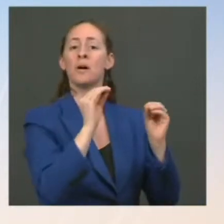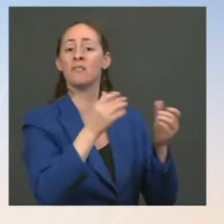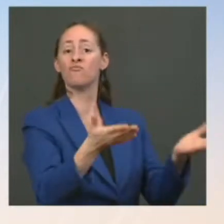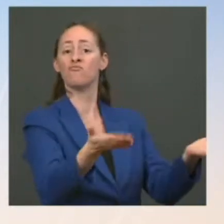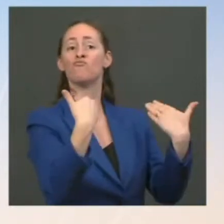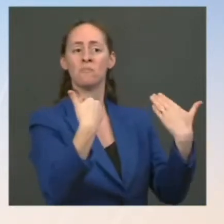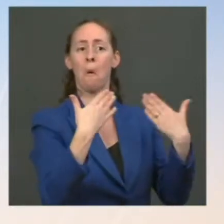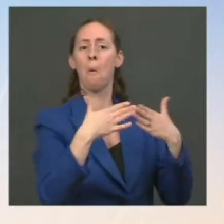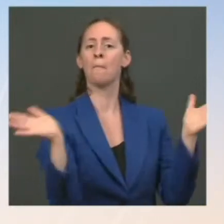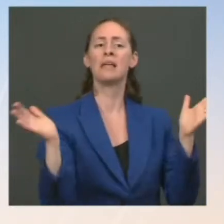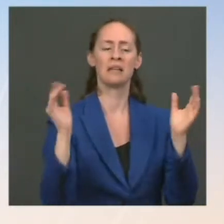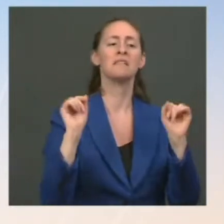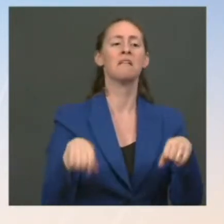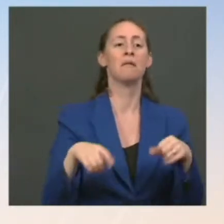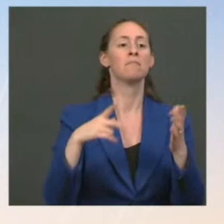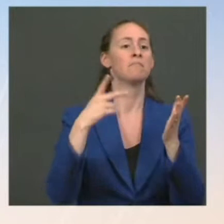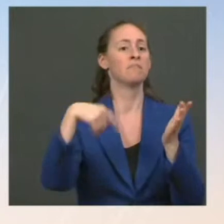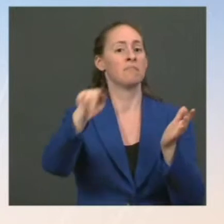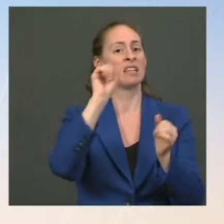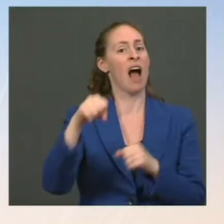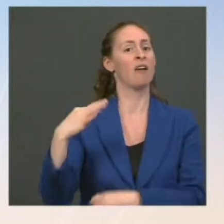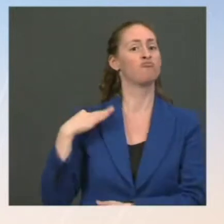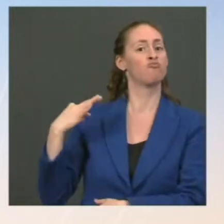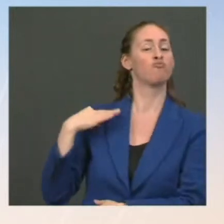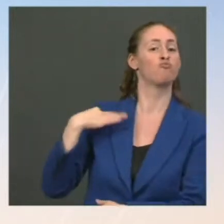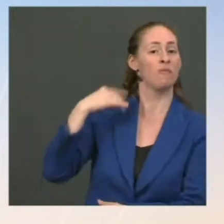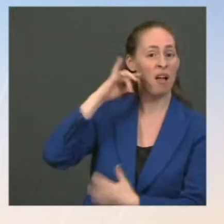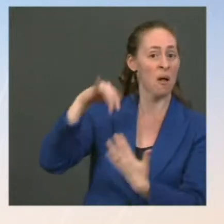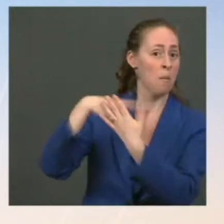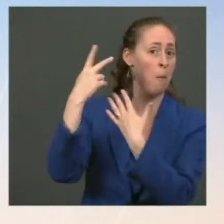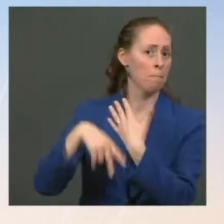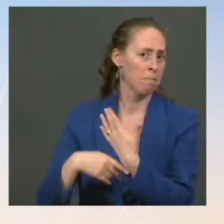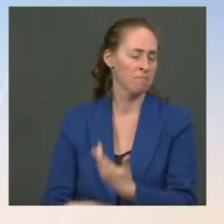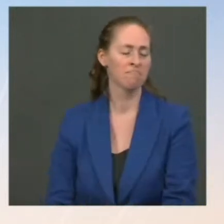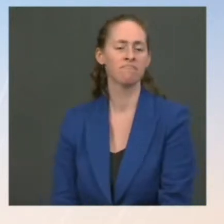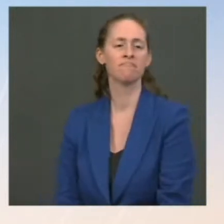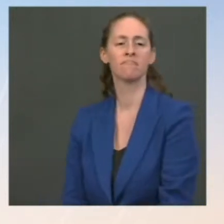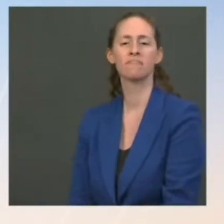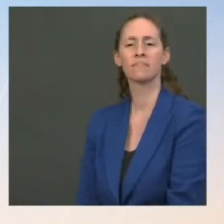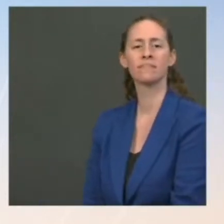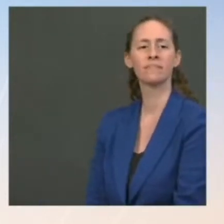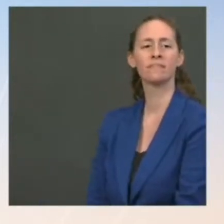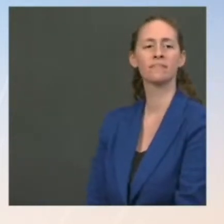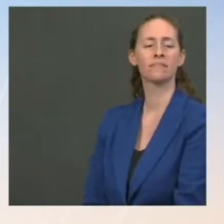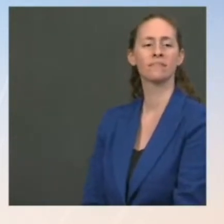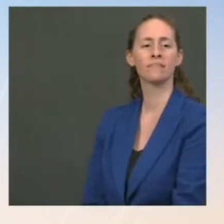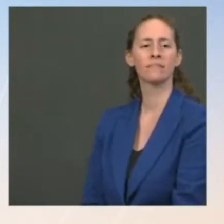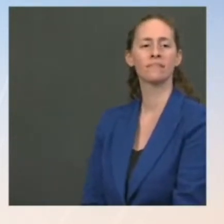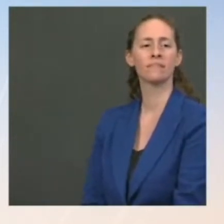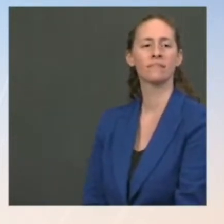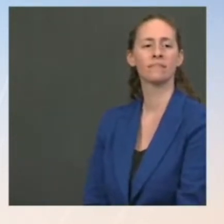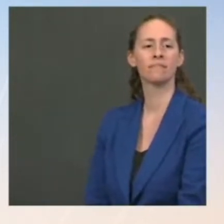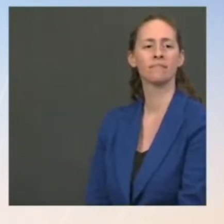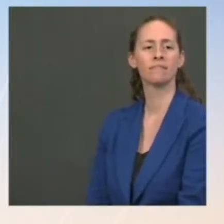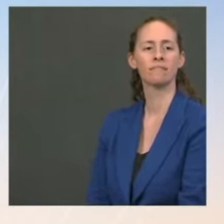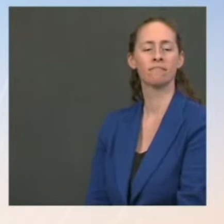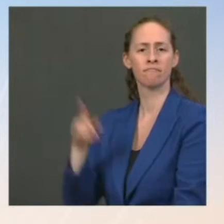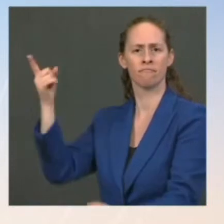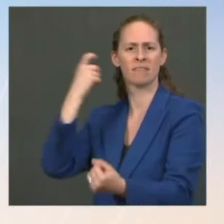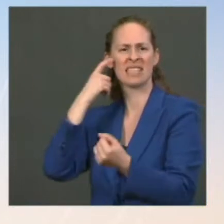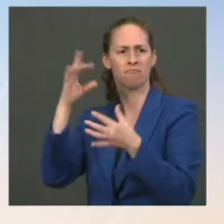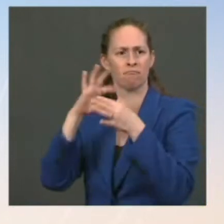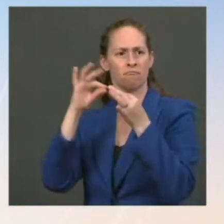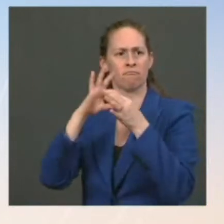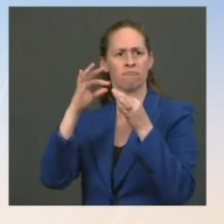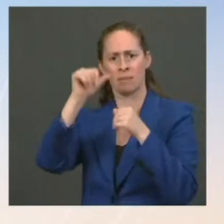without it being to the highest income. And just one more, as he sat down with Prime Minister Modi last week, the president said that the Indian press is better behaved than the U.S. press, and